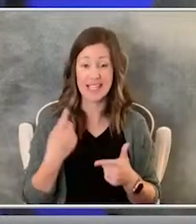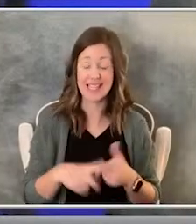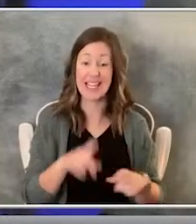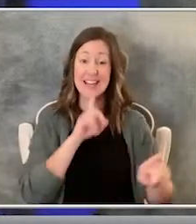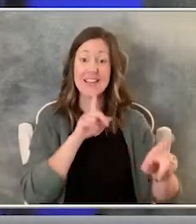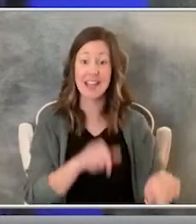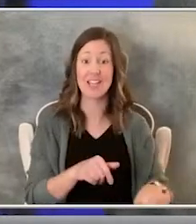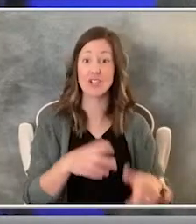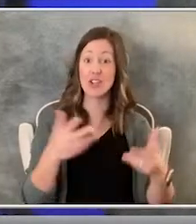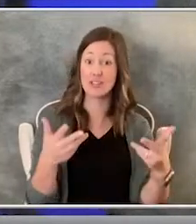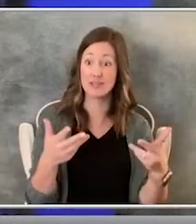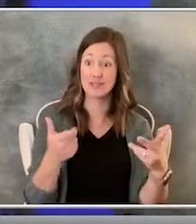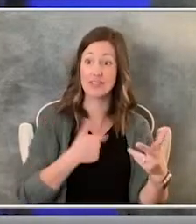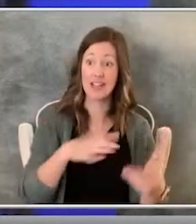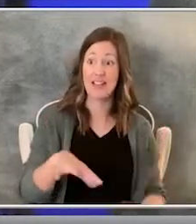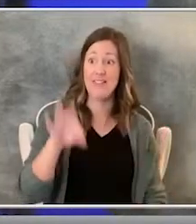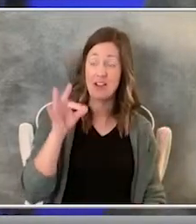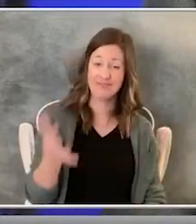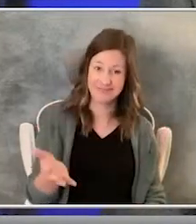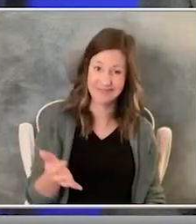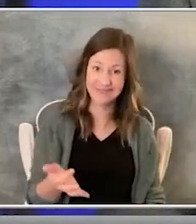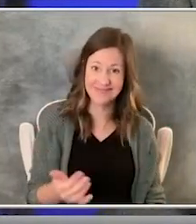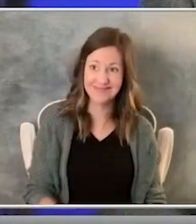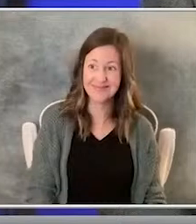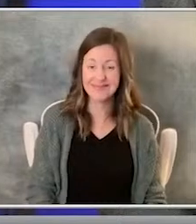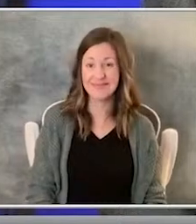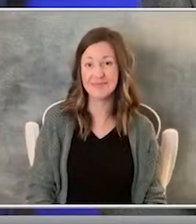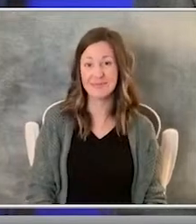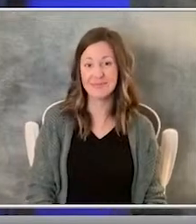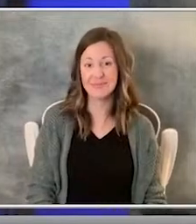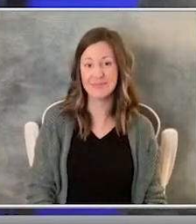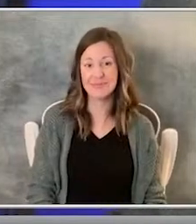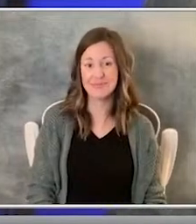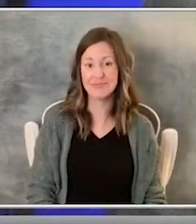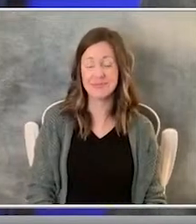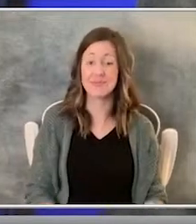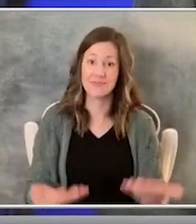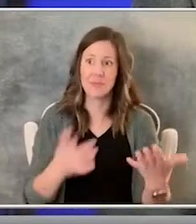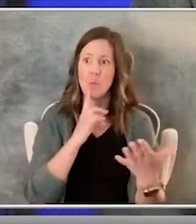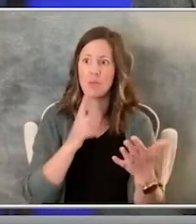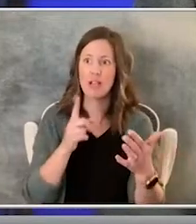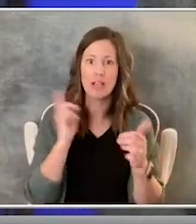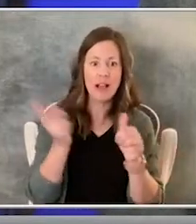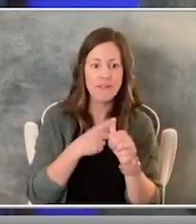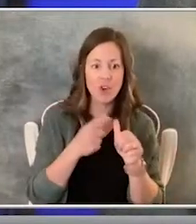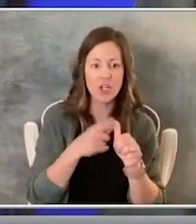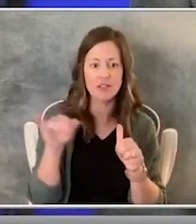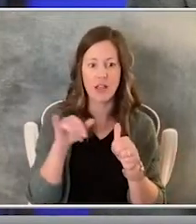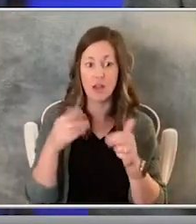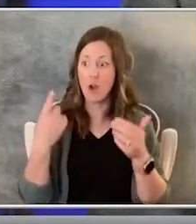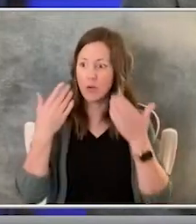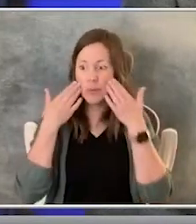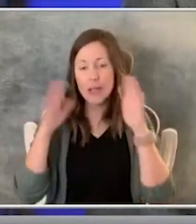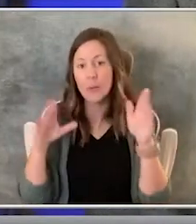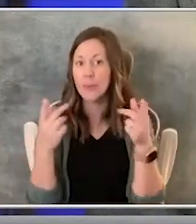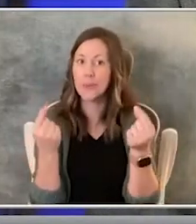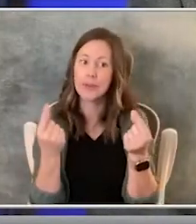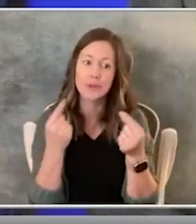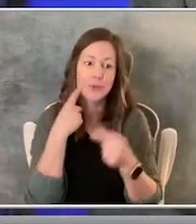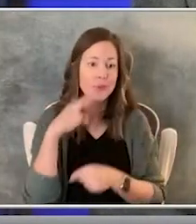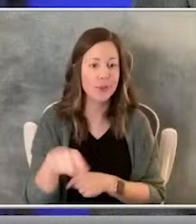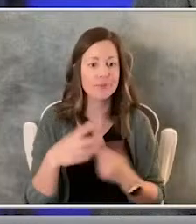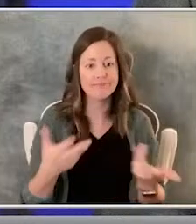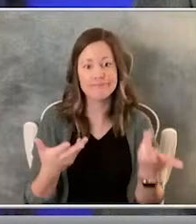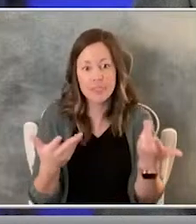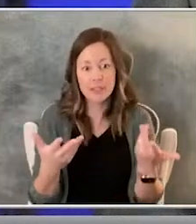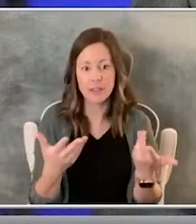risk-benefit analysis of this. Oh. That's all right. That's all right. And he spent the time. And you brought someone back from the brink. I